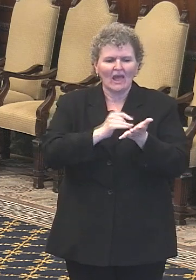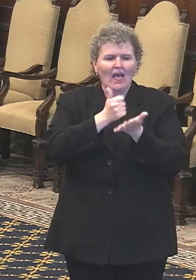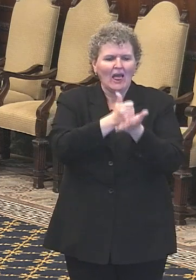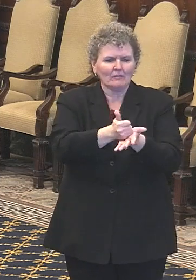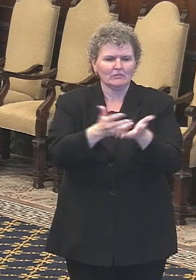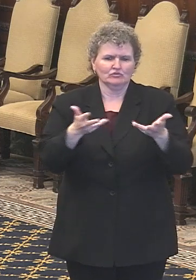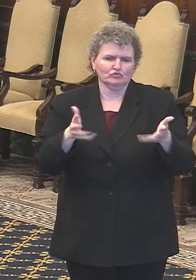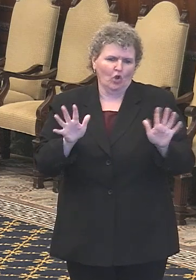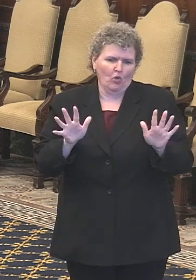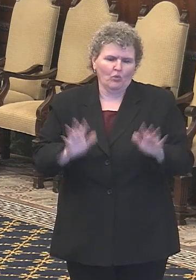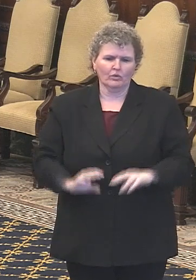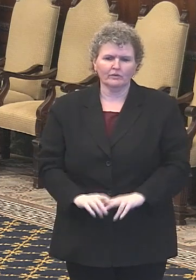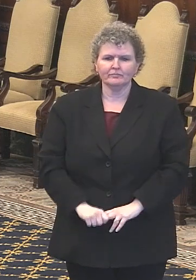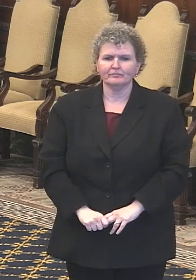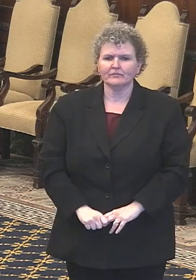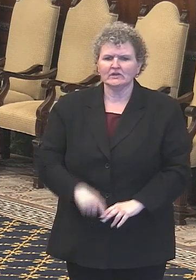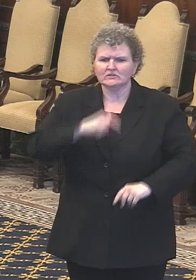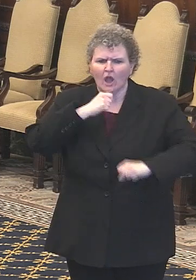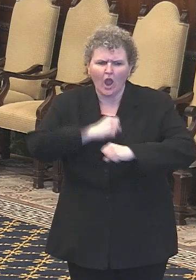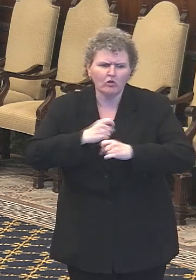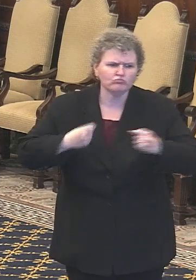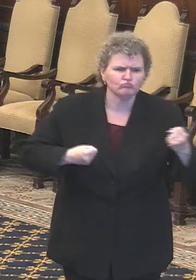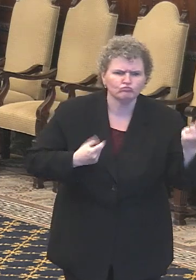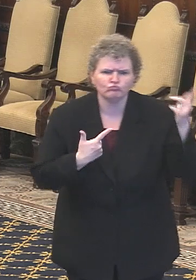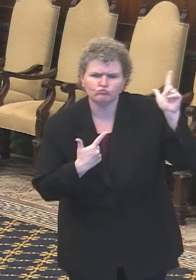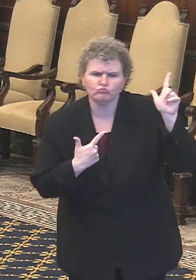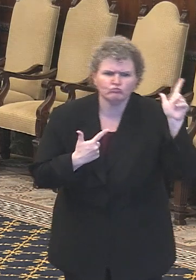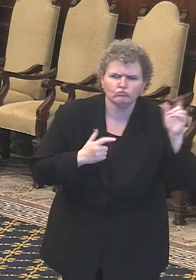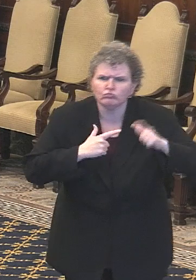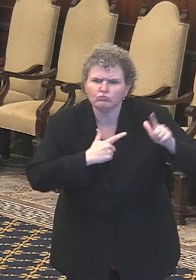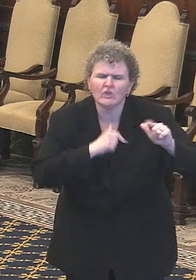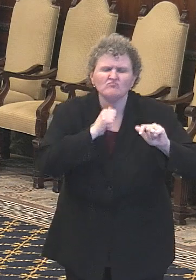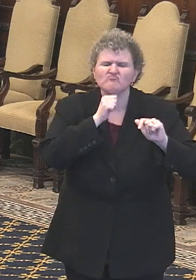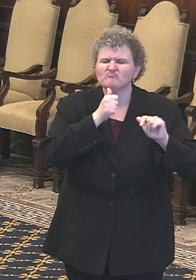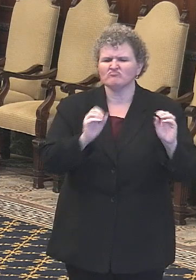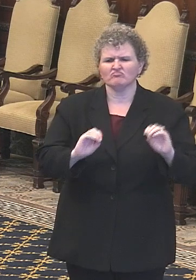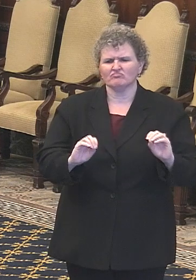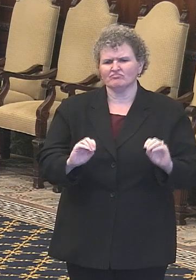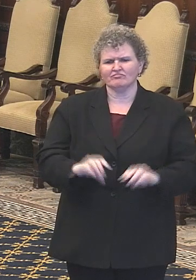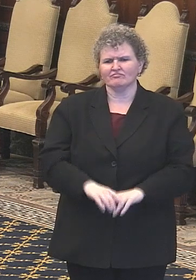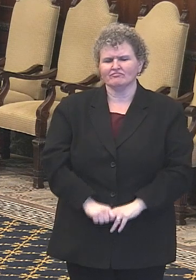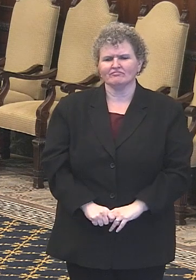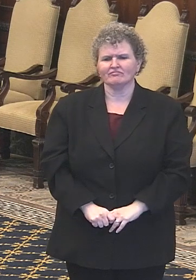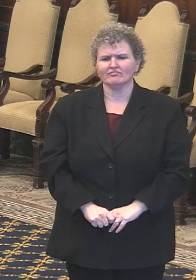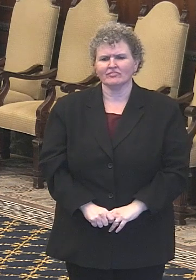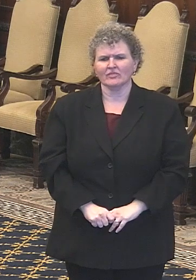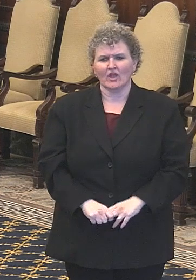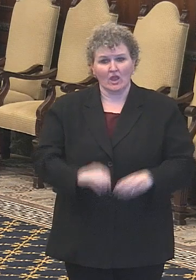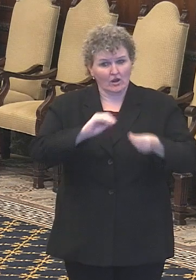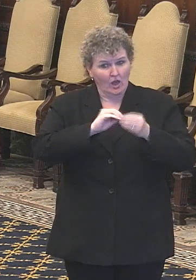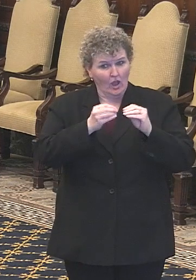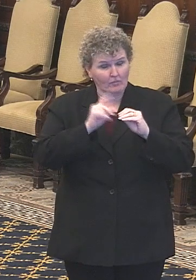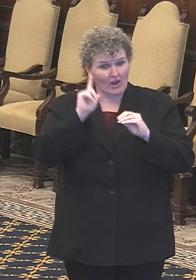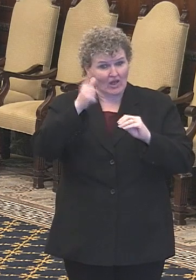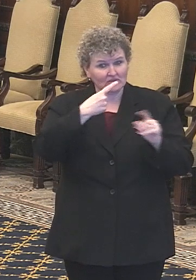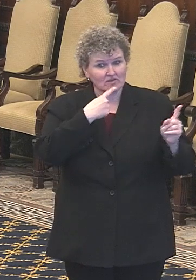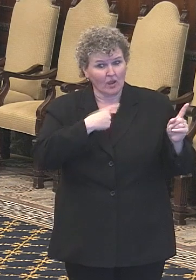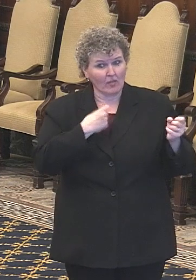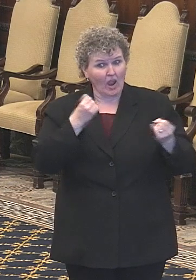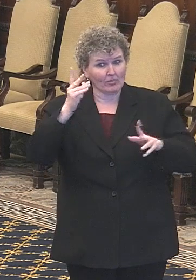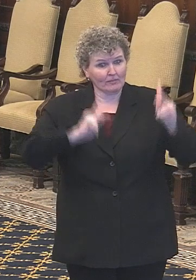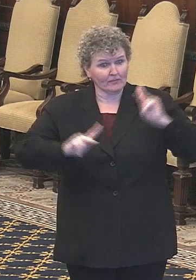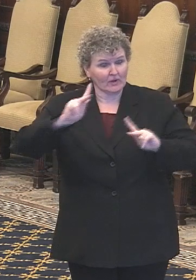call them the National Guard. They're not armed. They are there as extra hands and legs and backs, and they're dedicated